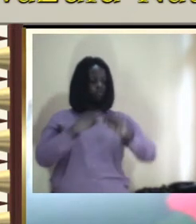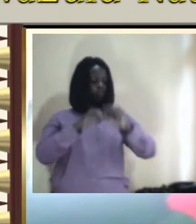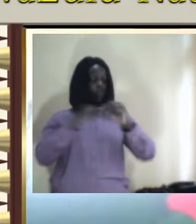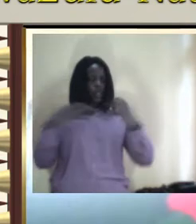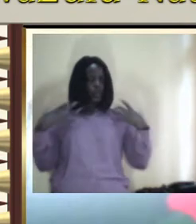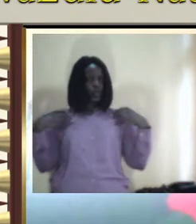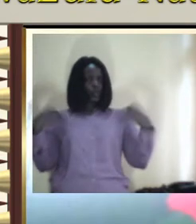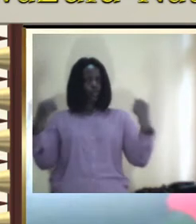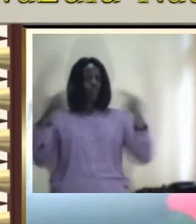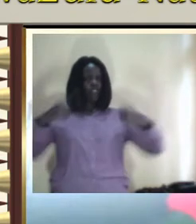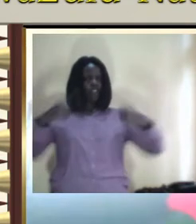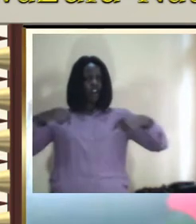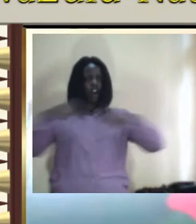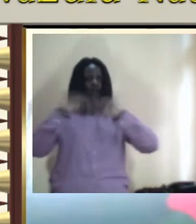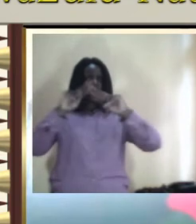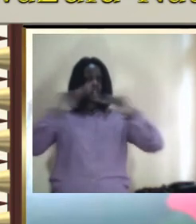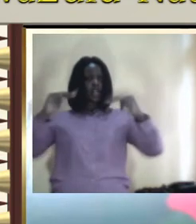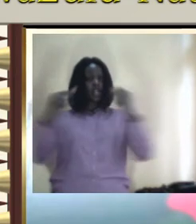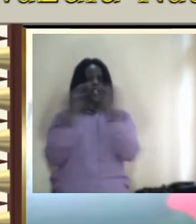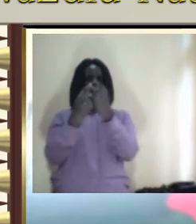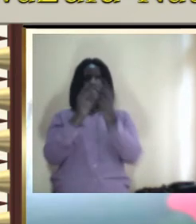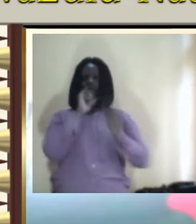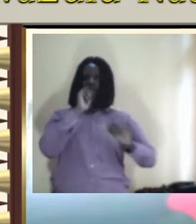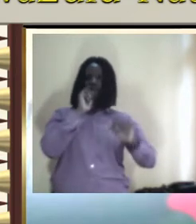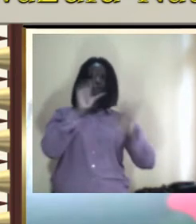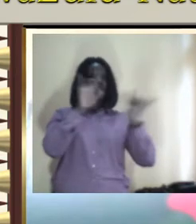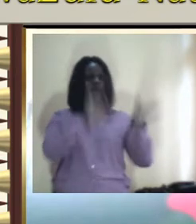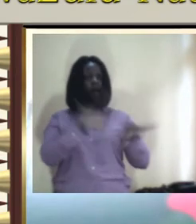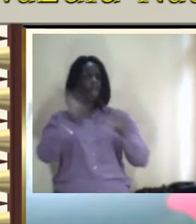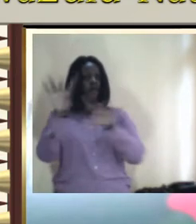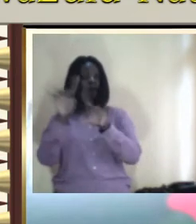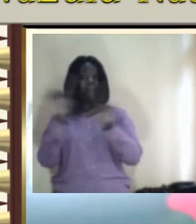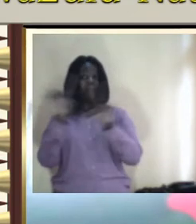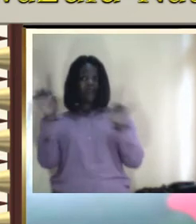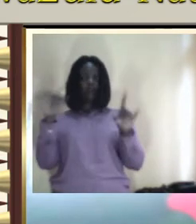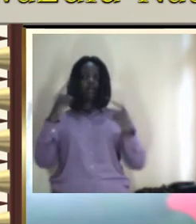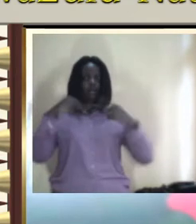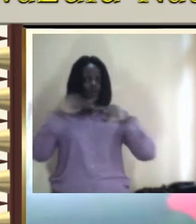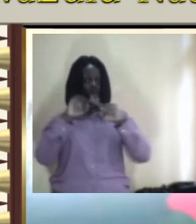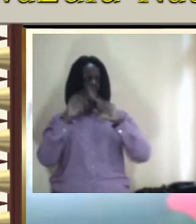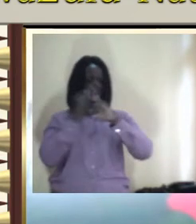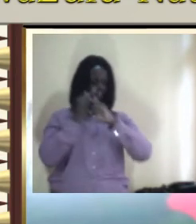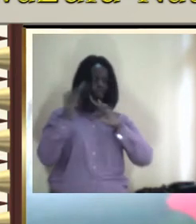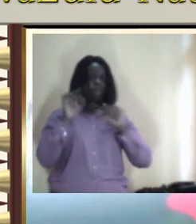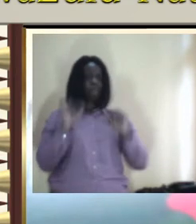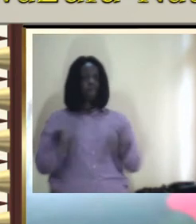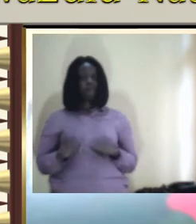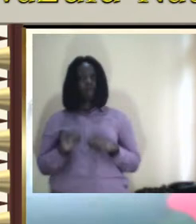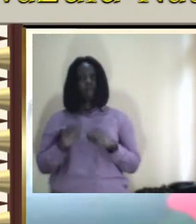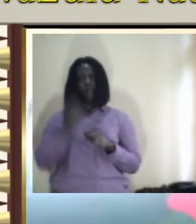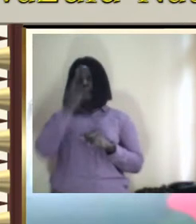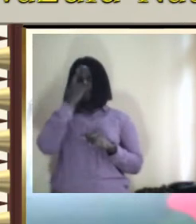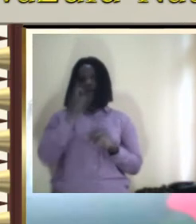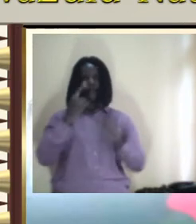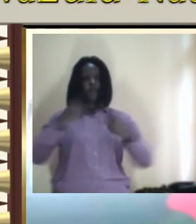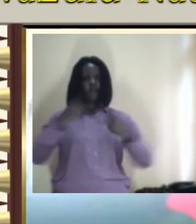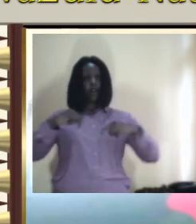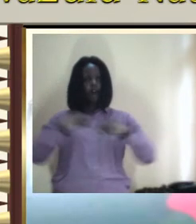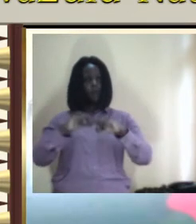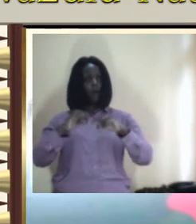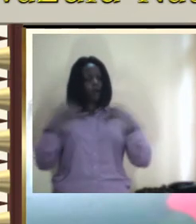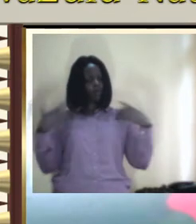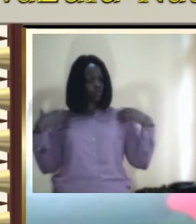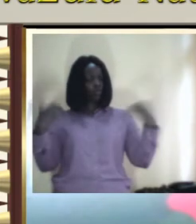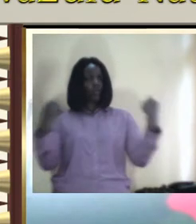through the adversity that we have overcome. We have strengthened our belief that nothing